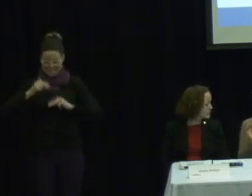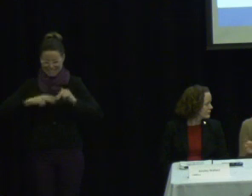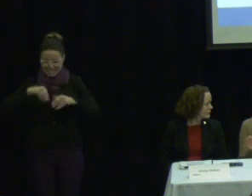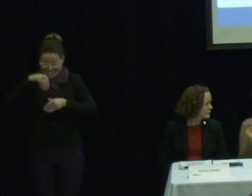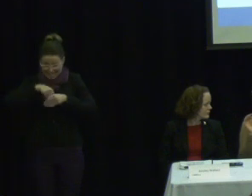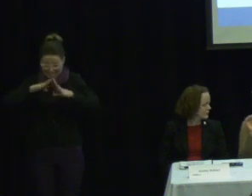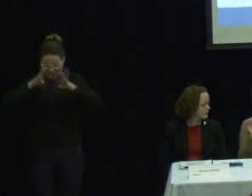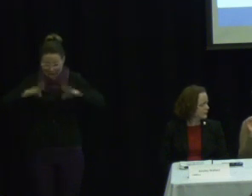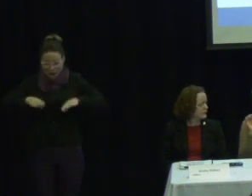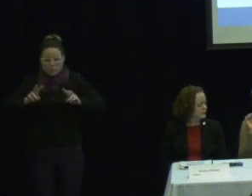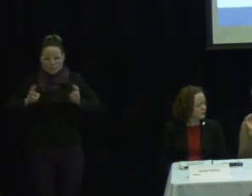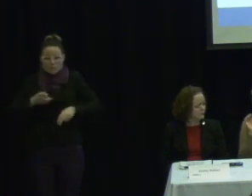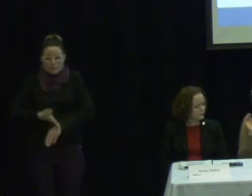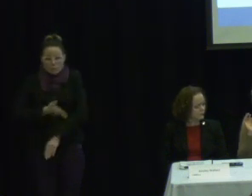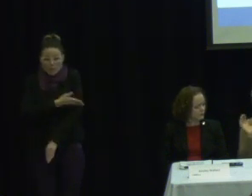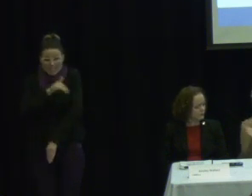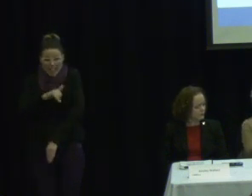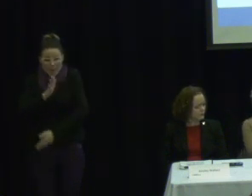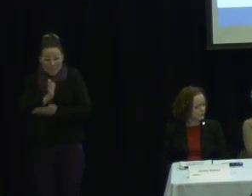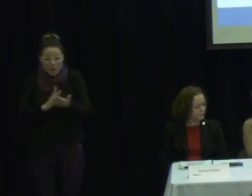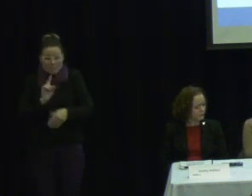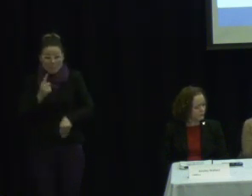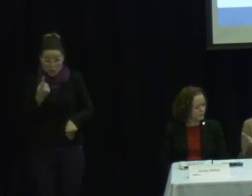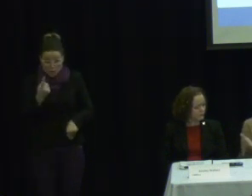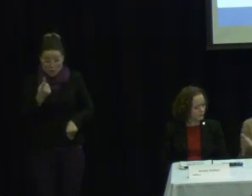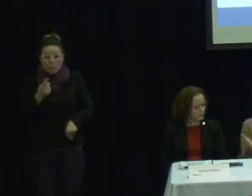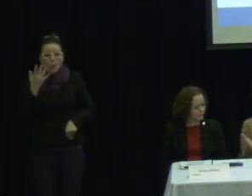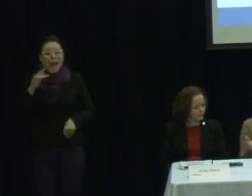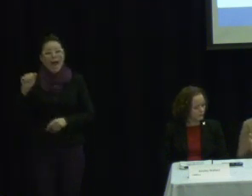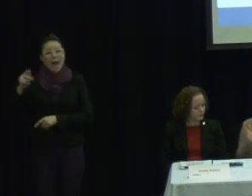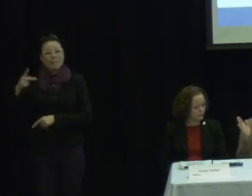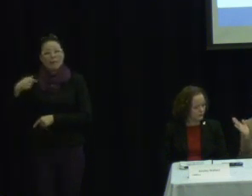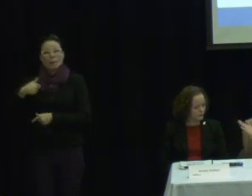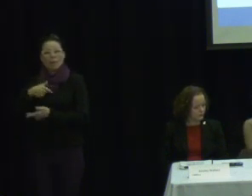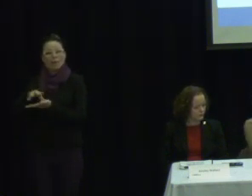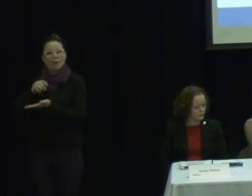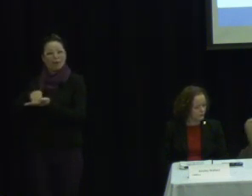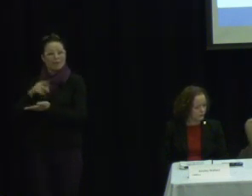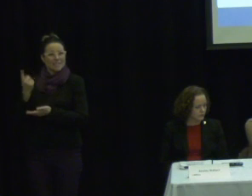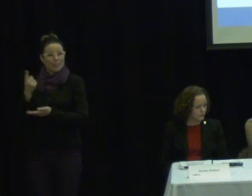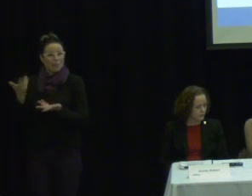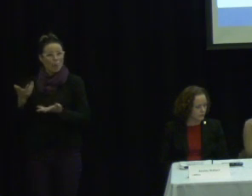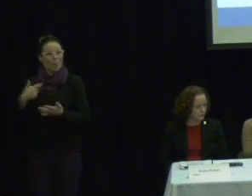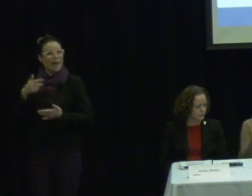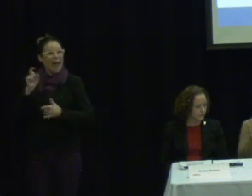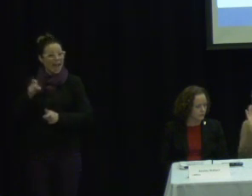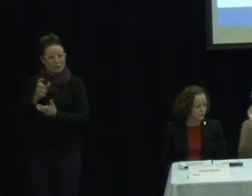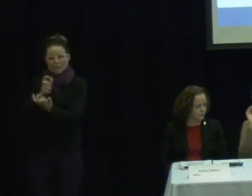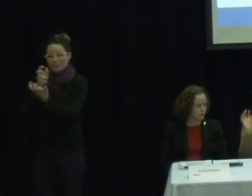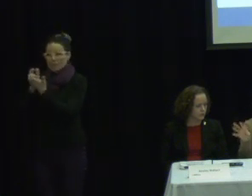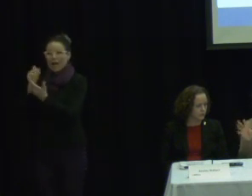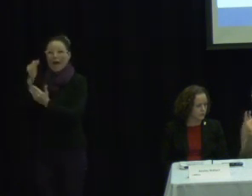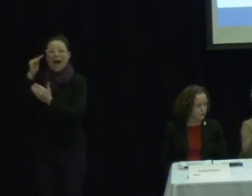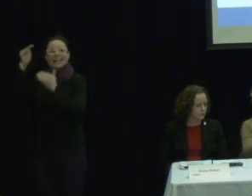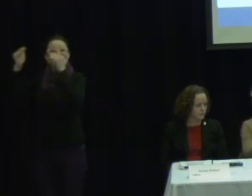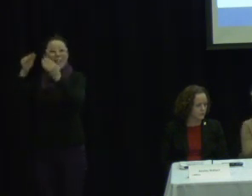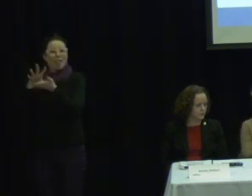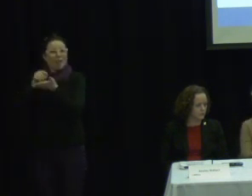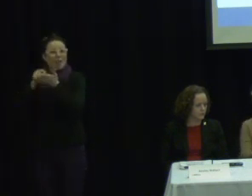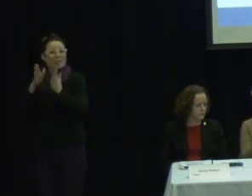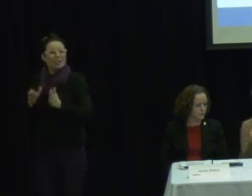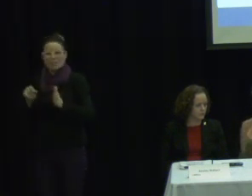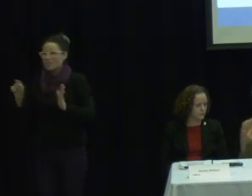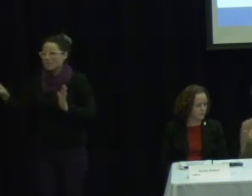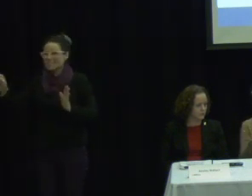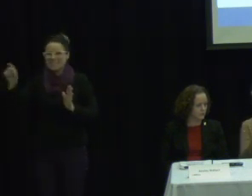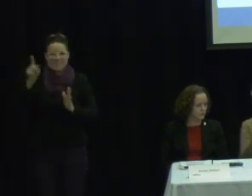to really respond to the needs of adult learners, to have 6 starts a year and not go semester by